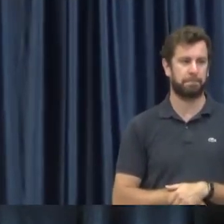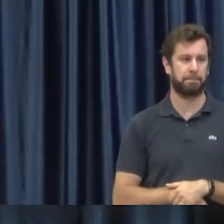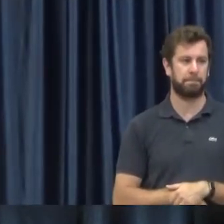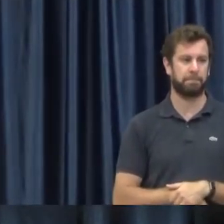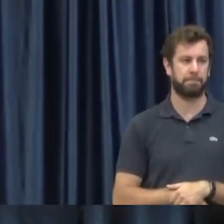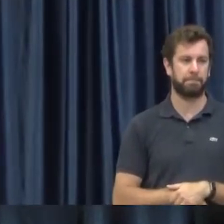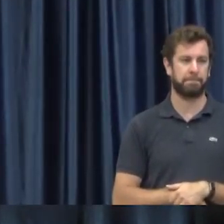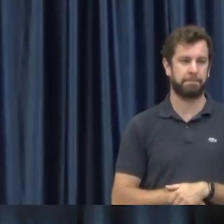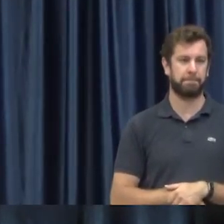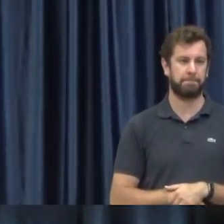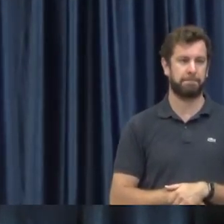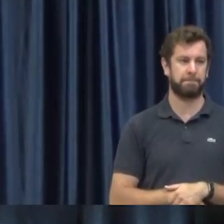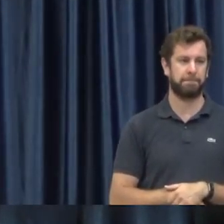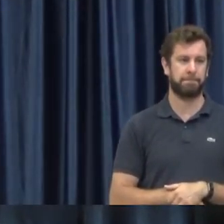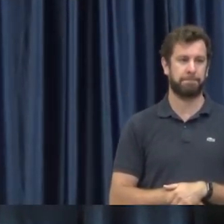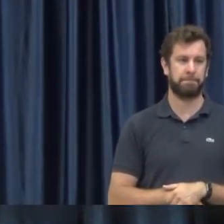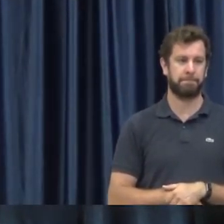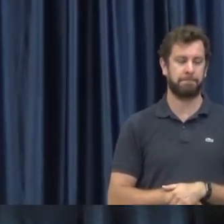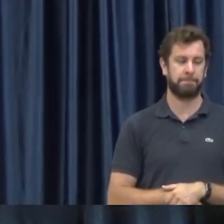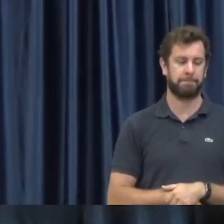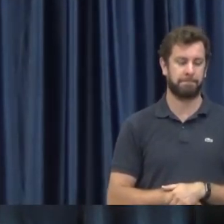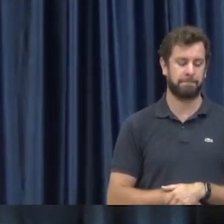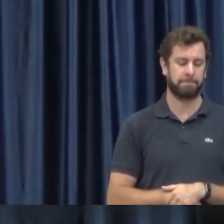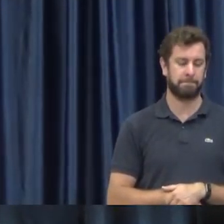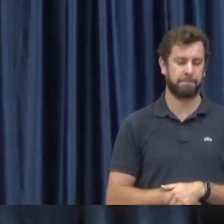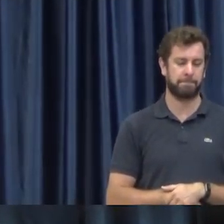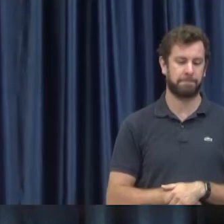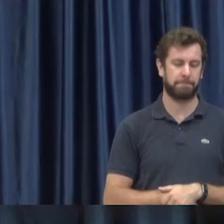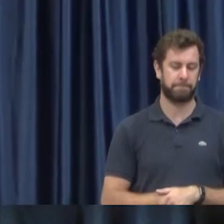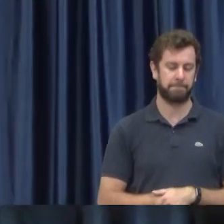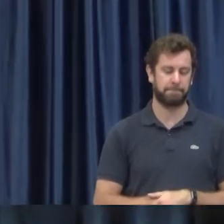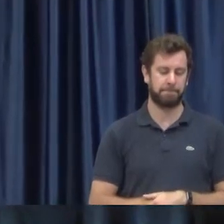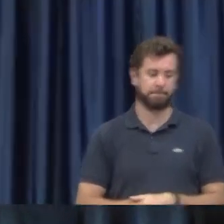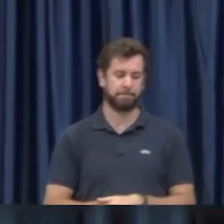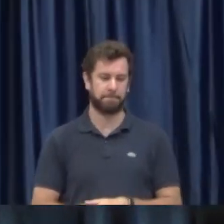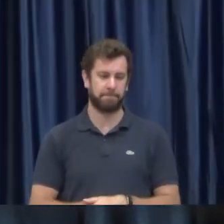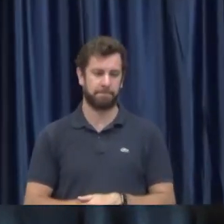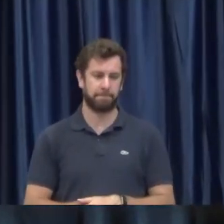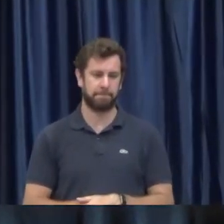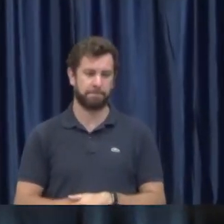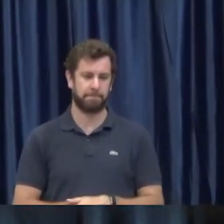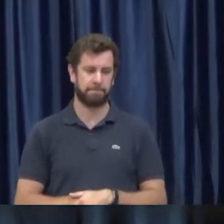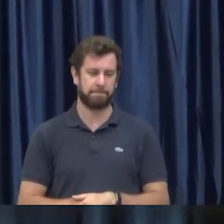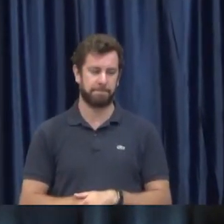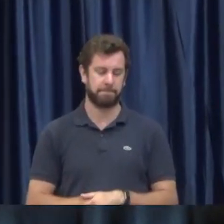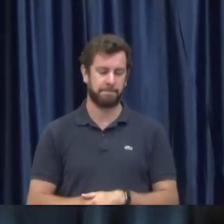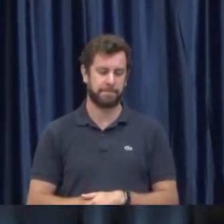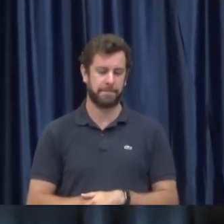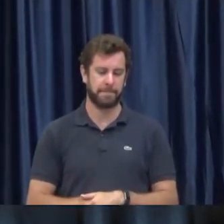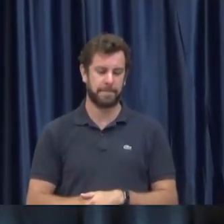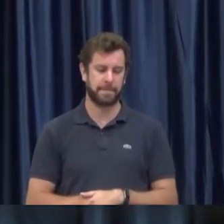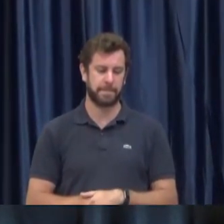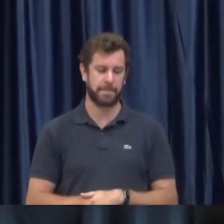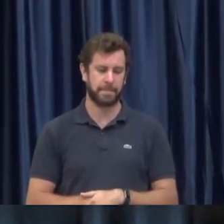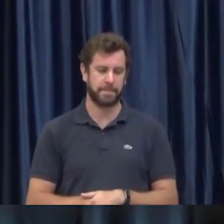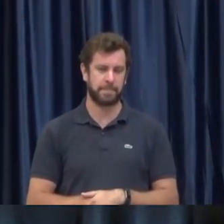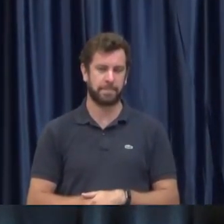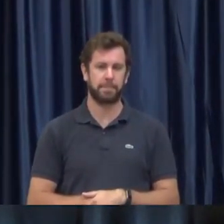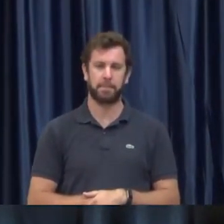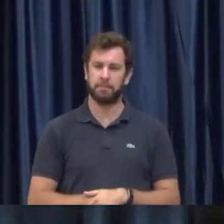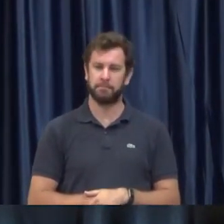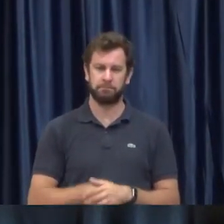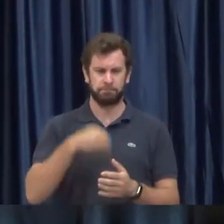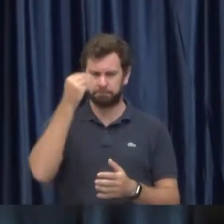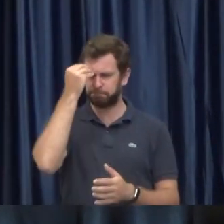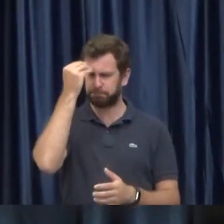wan ni'mata laka wal mulk la sharika lak. that will be imprinted on your